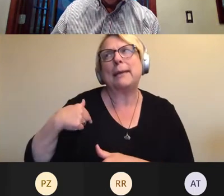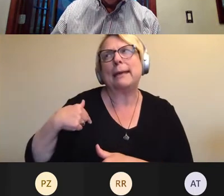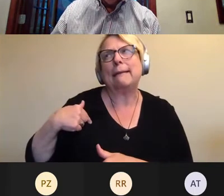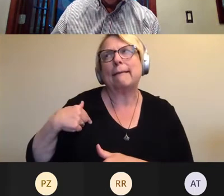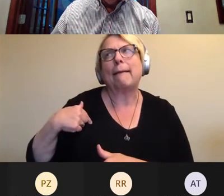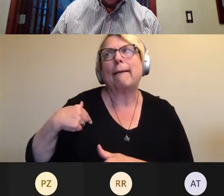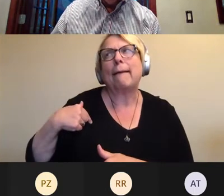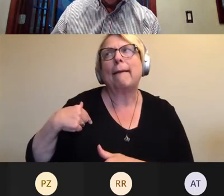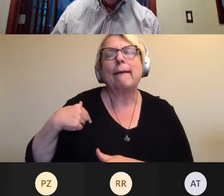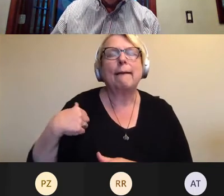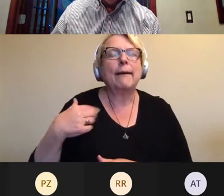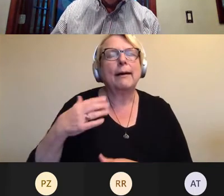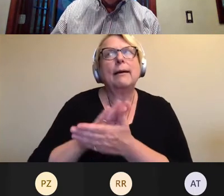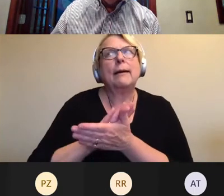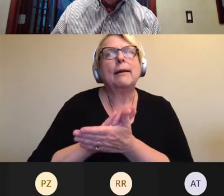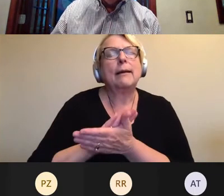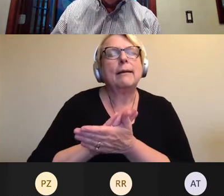fed volunteer.